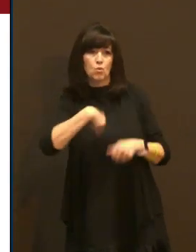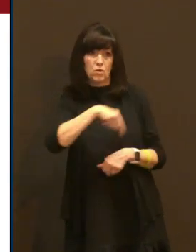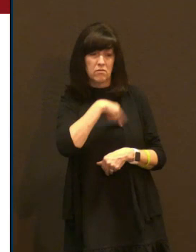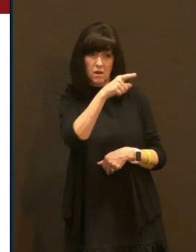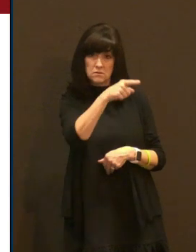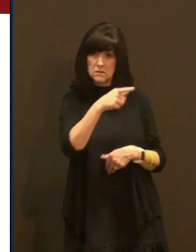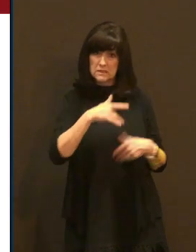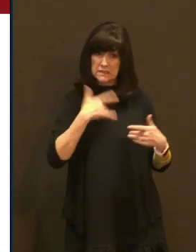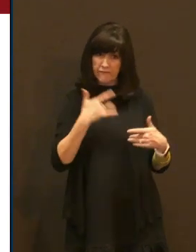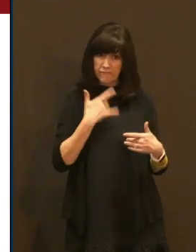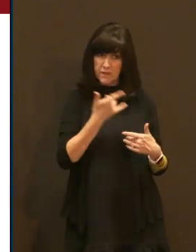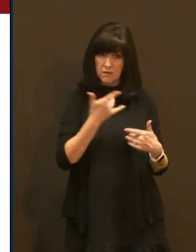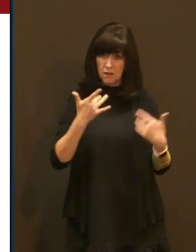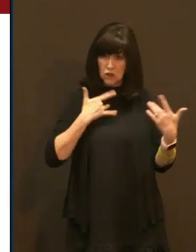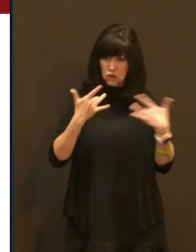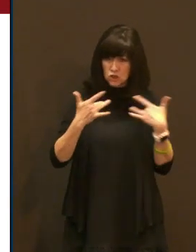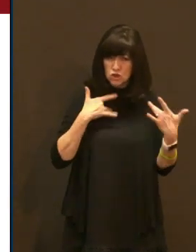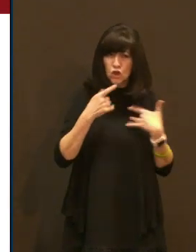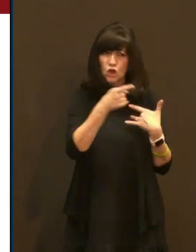want support in how